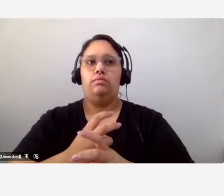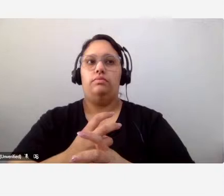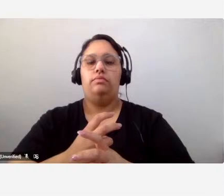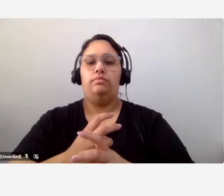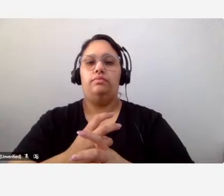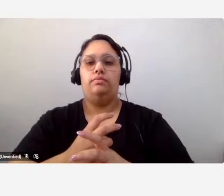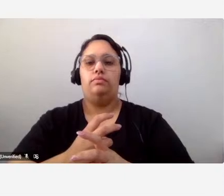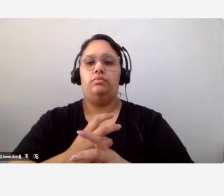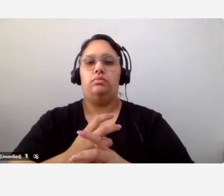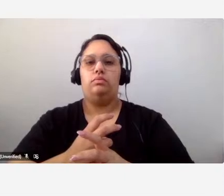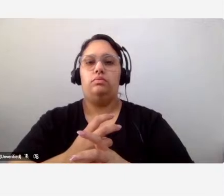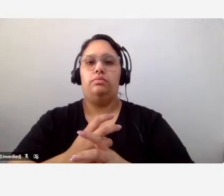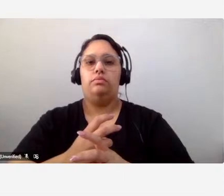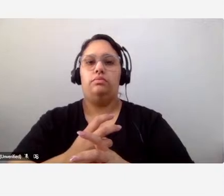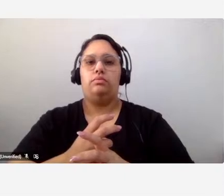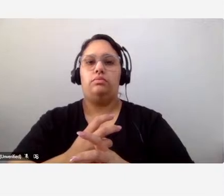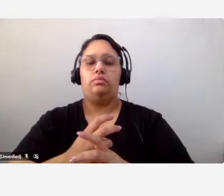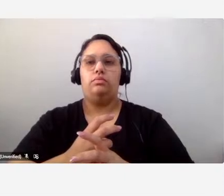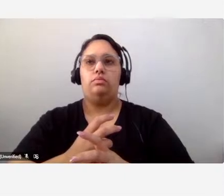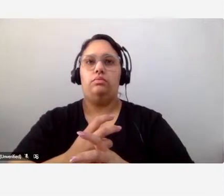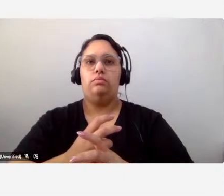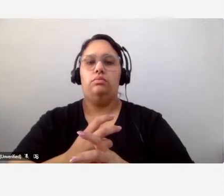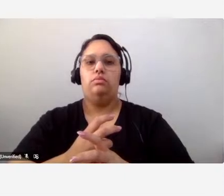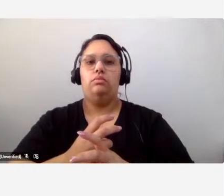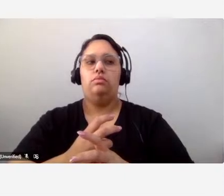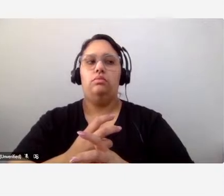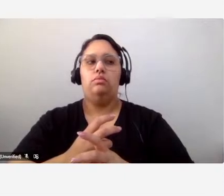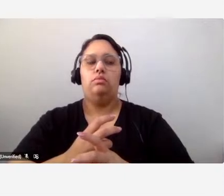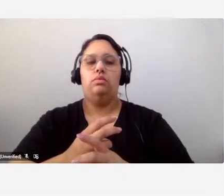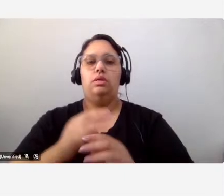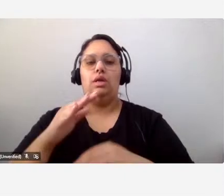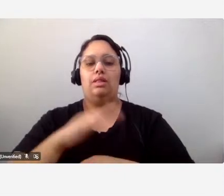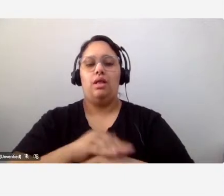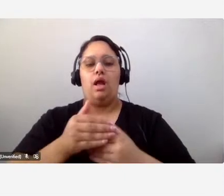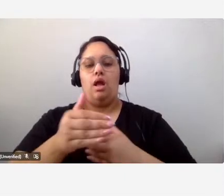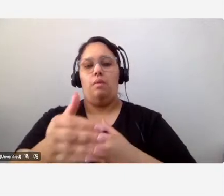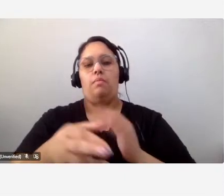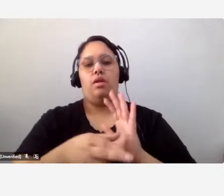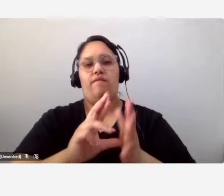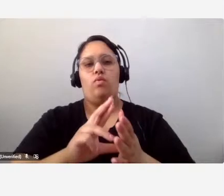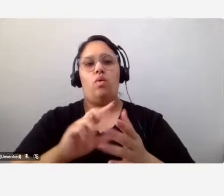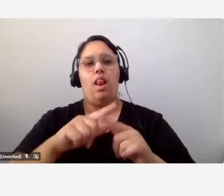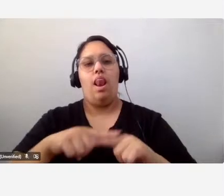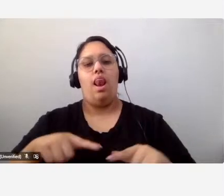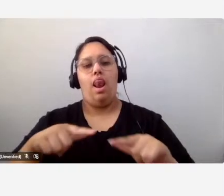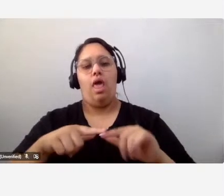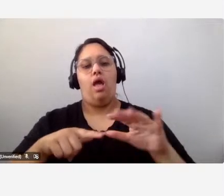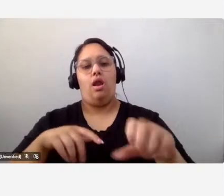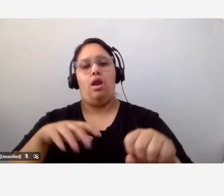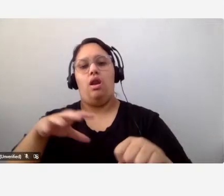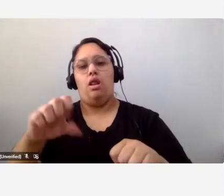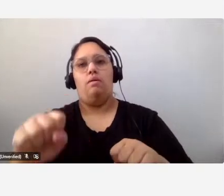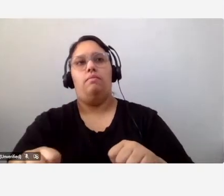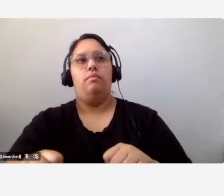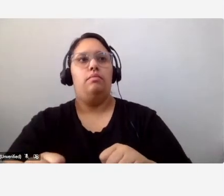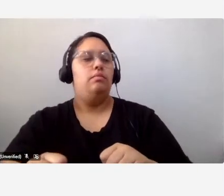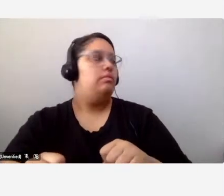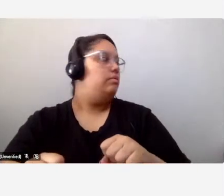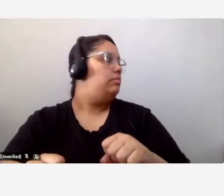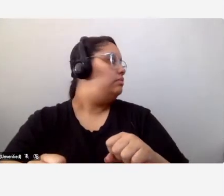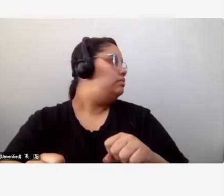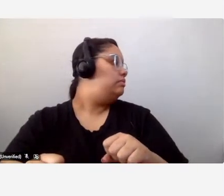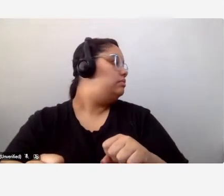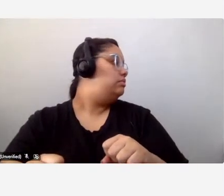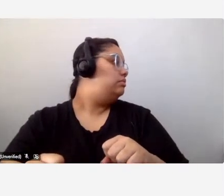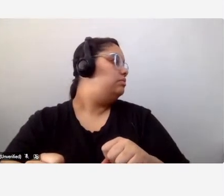To what extent also is in the period under review, the land invasion has actually